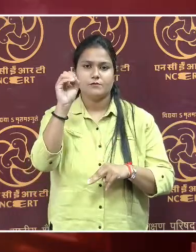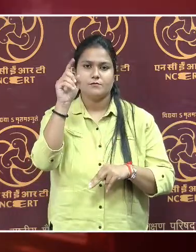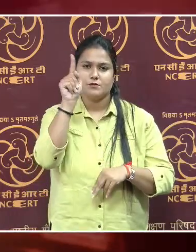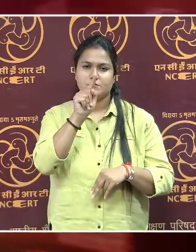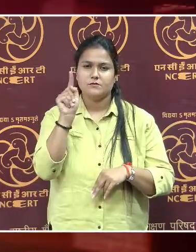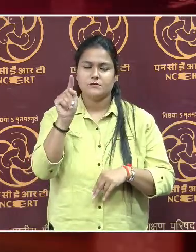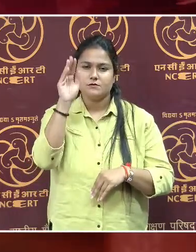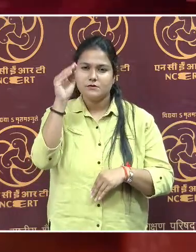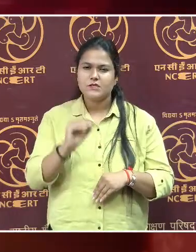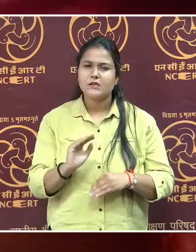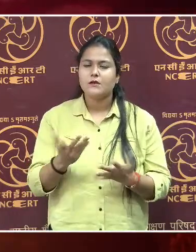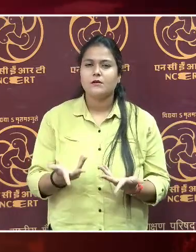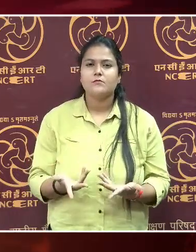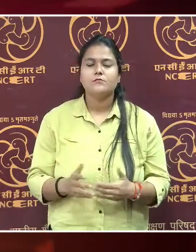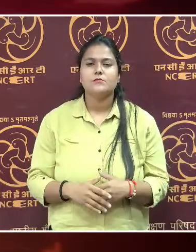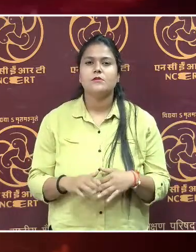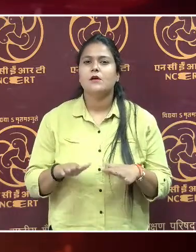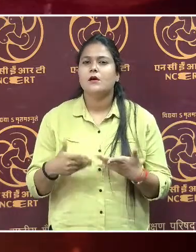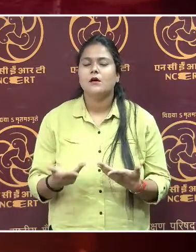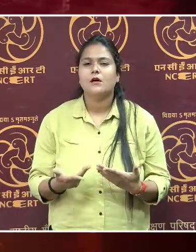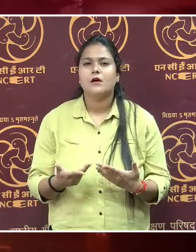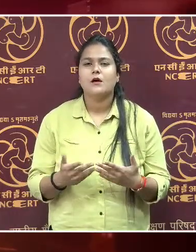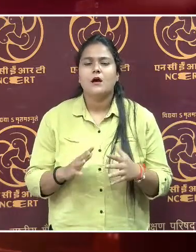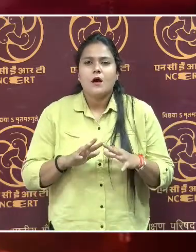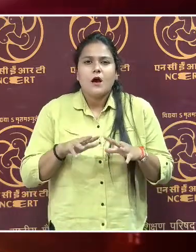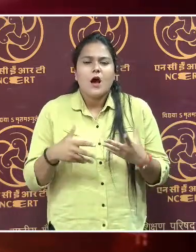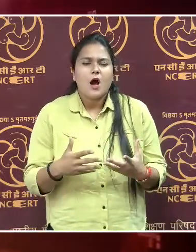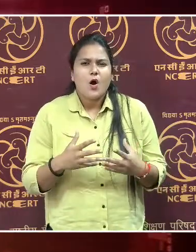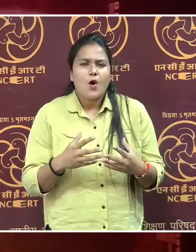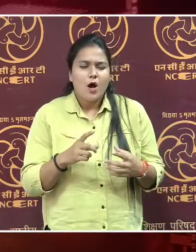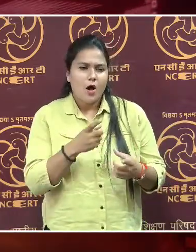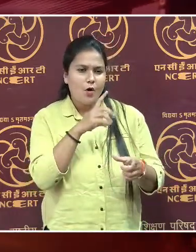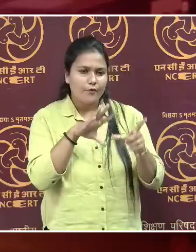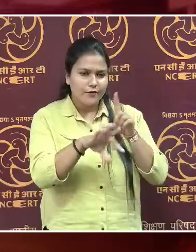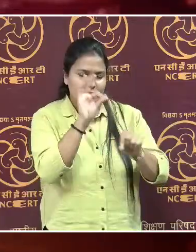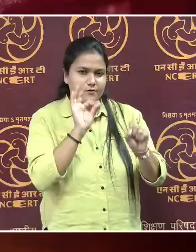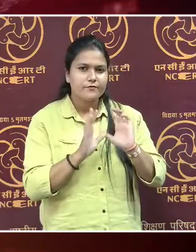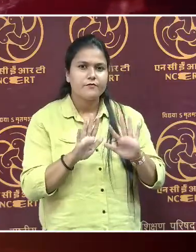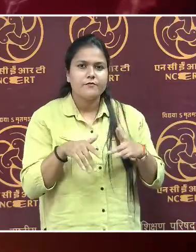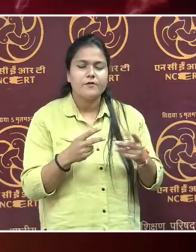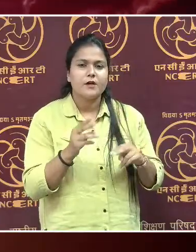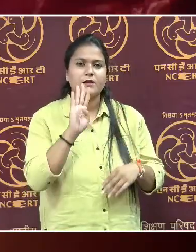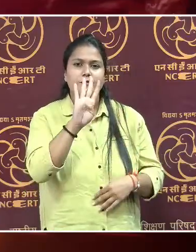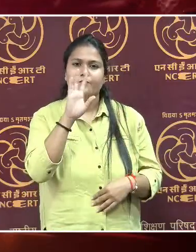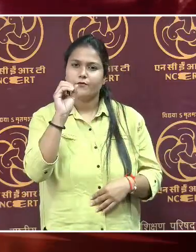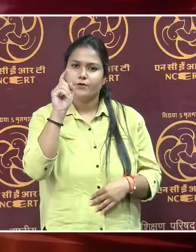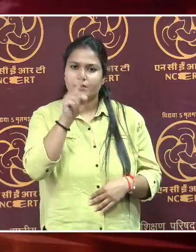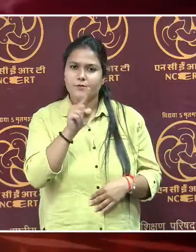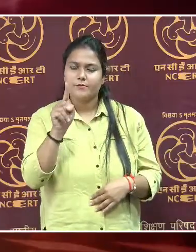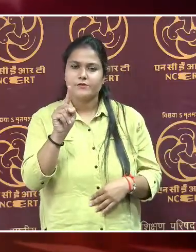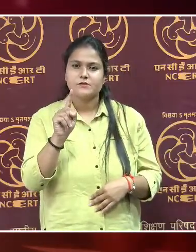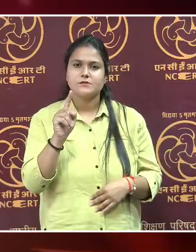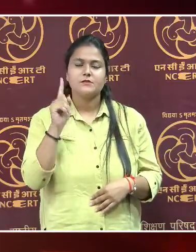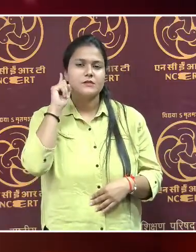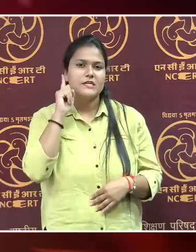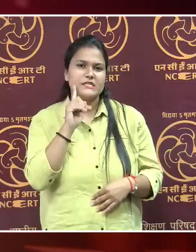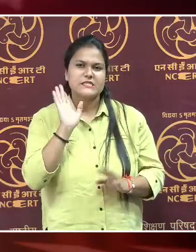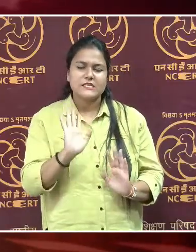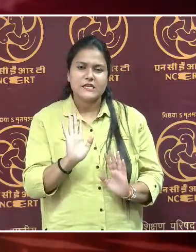is the degree of hearing loss classified, and what does it mean in daily life for those who are having it and for the people